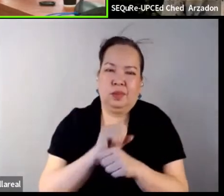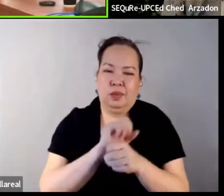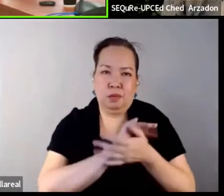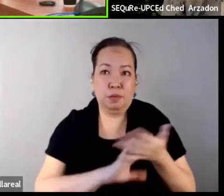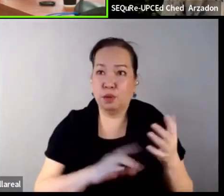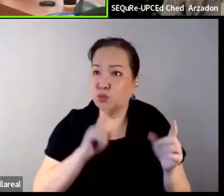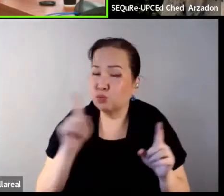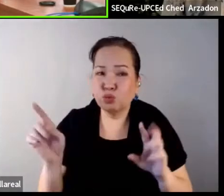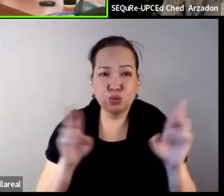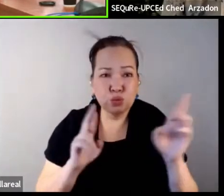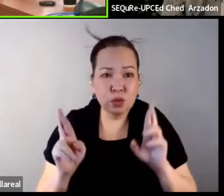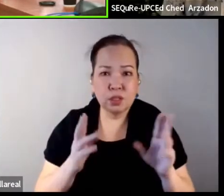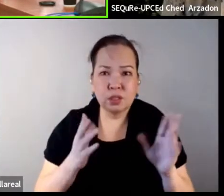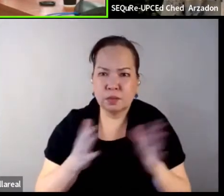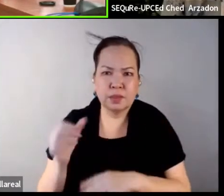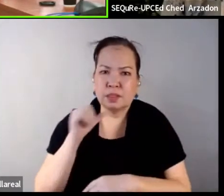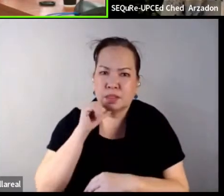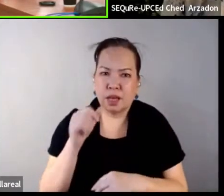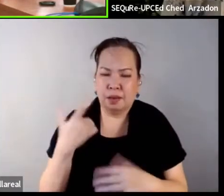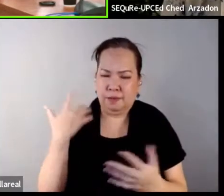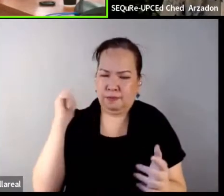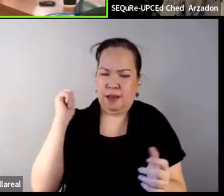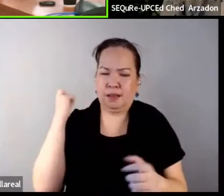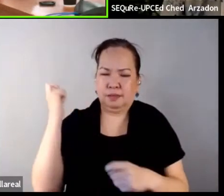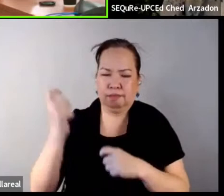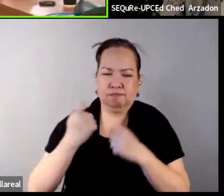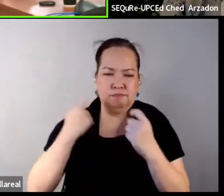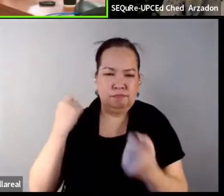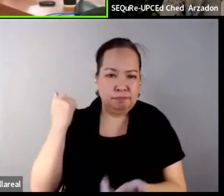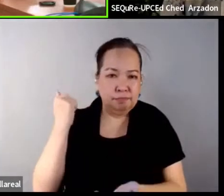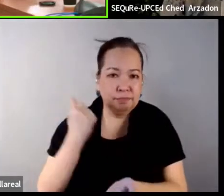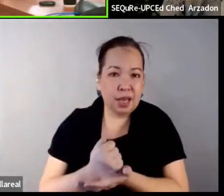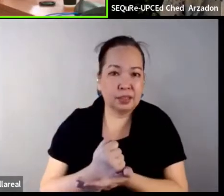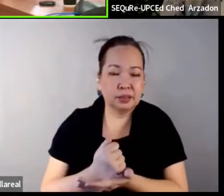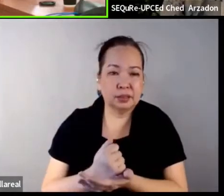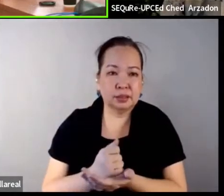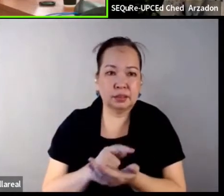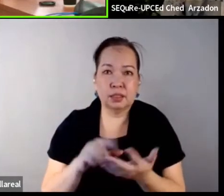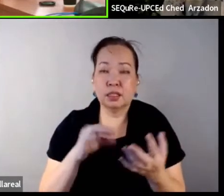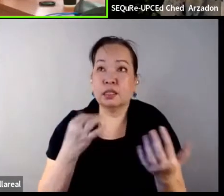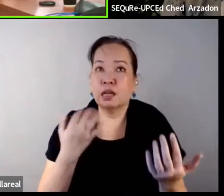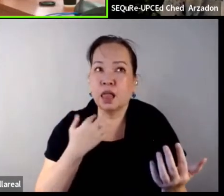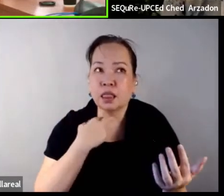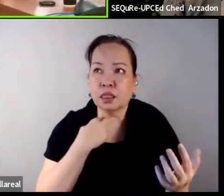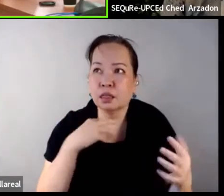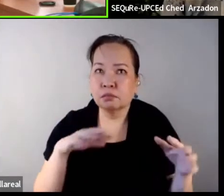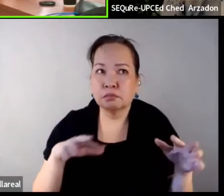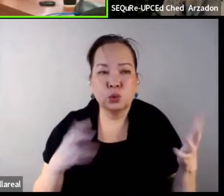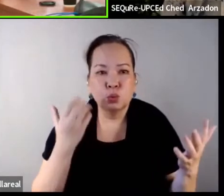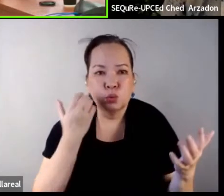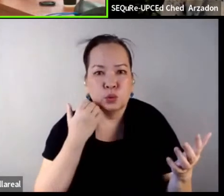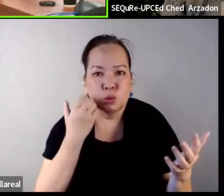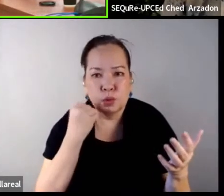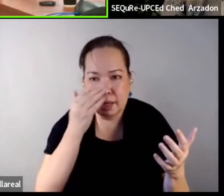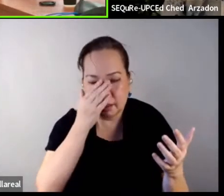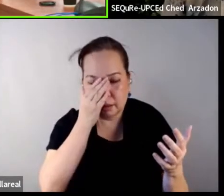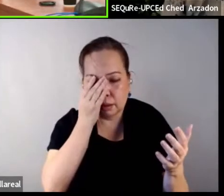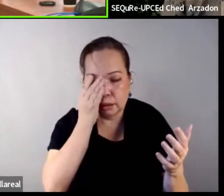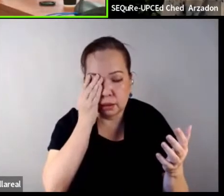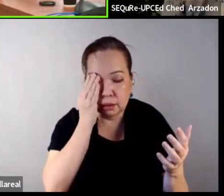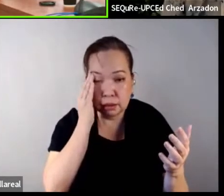prepared, and the law was passed. And they have no option. Ngayon, nangangapa tayo. At the same time,